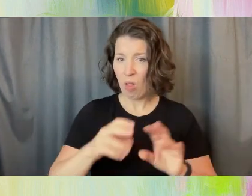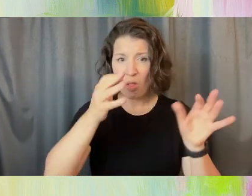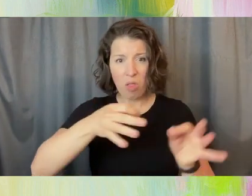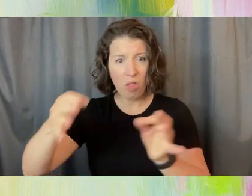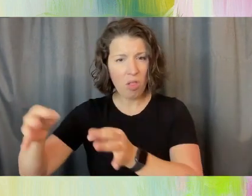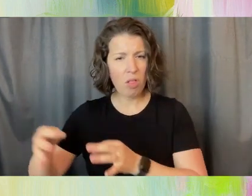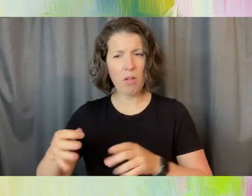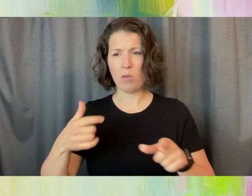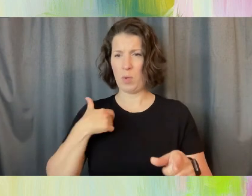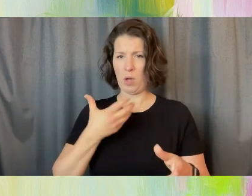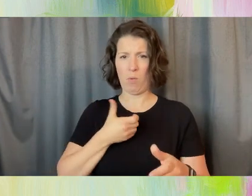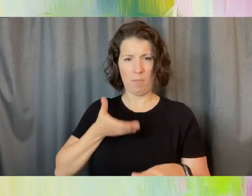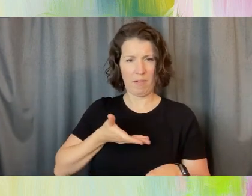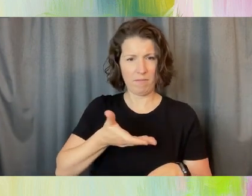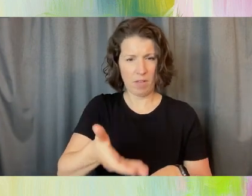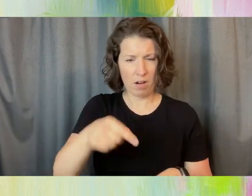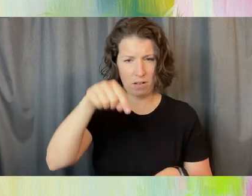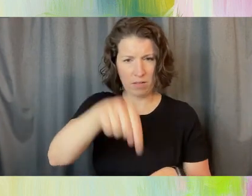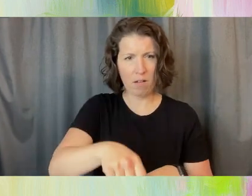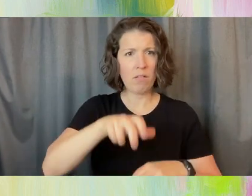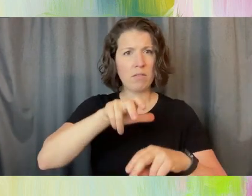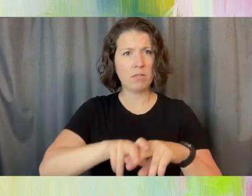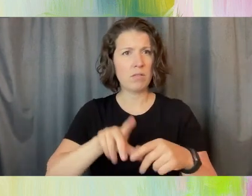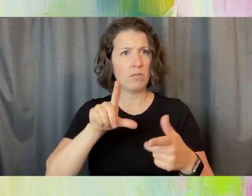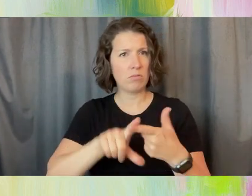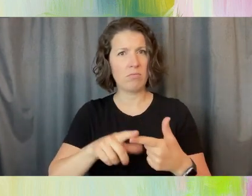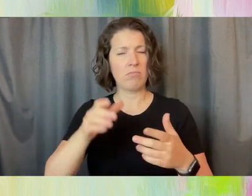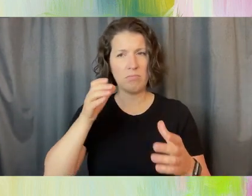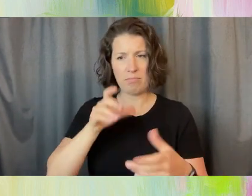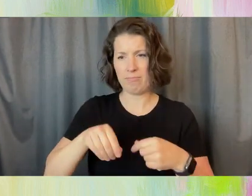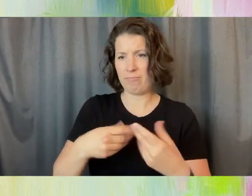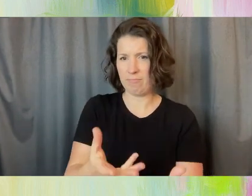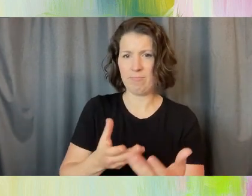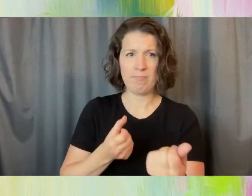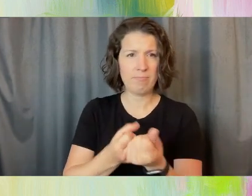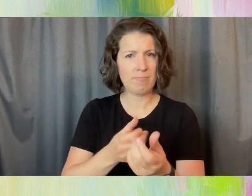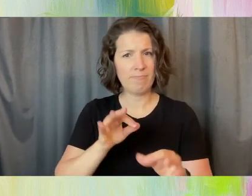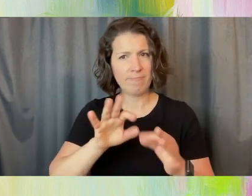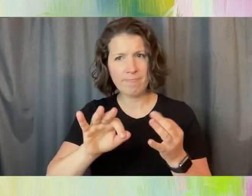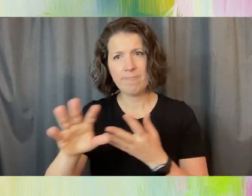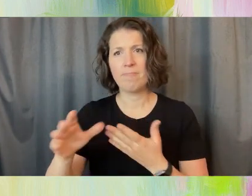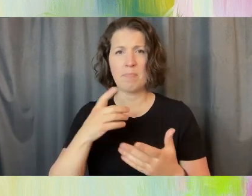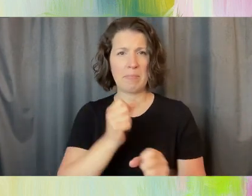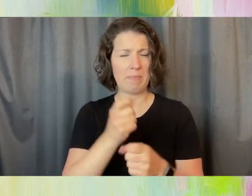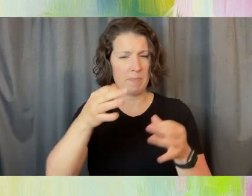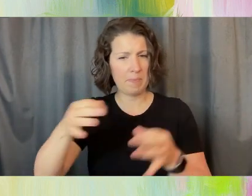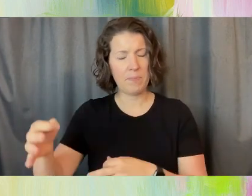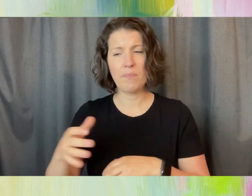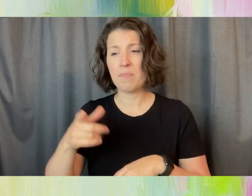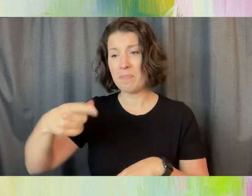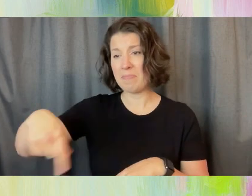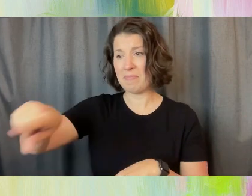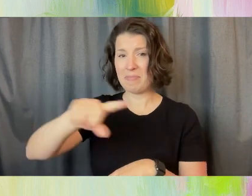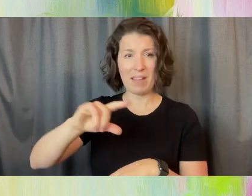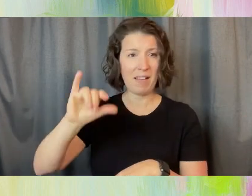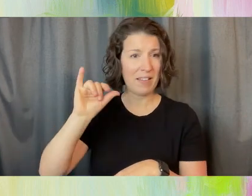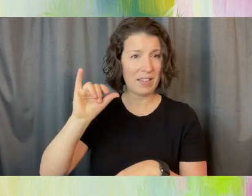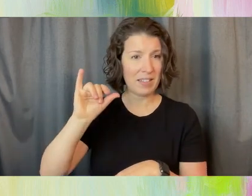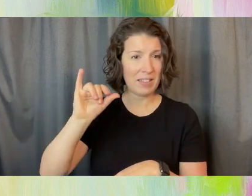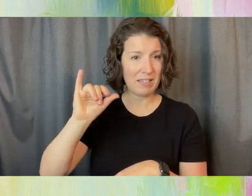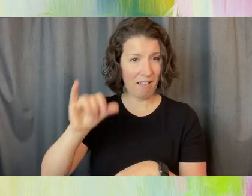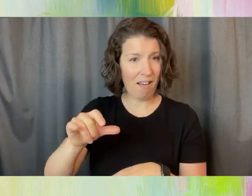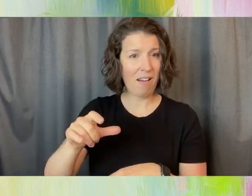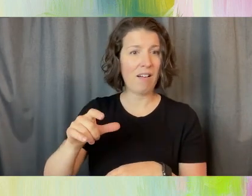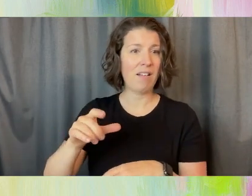research enterprise, if it was the research enterprise or the healthcare delivery system enterprise or in order to have a seat at